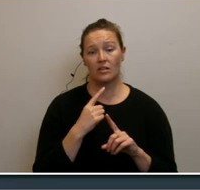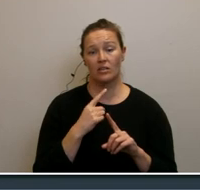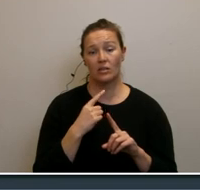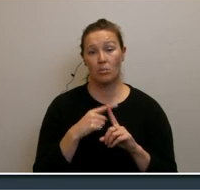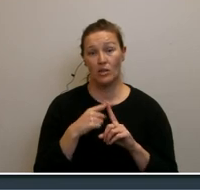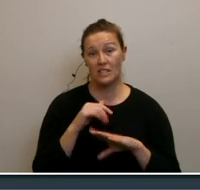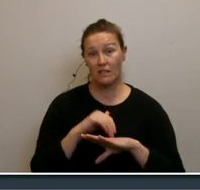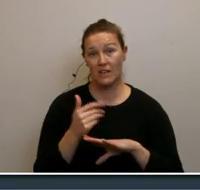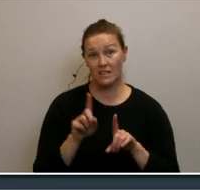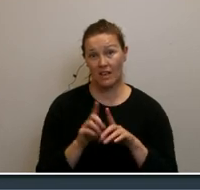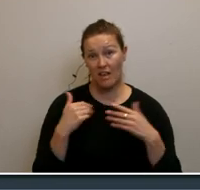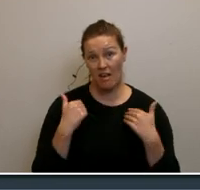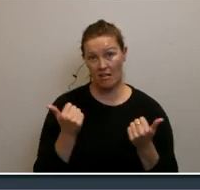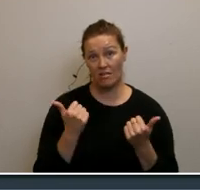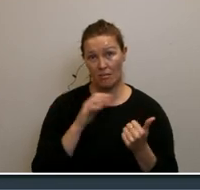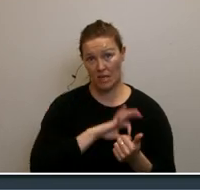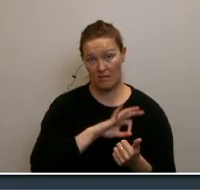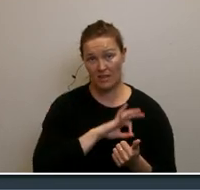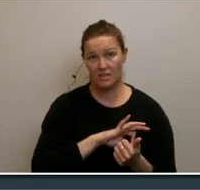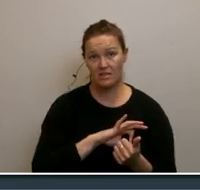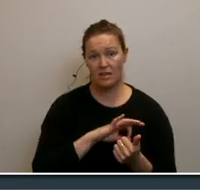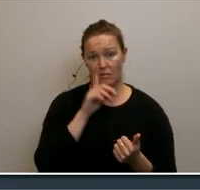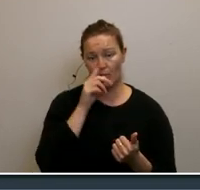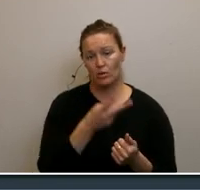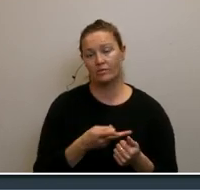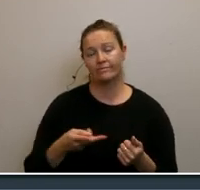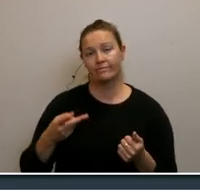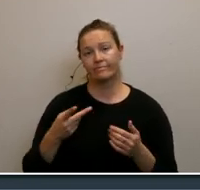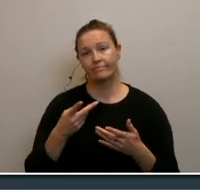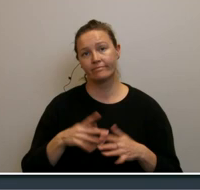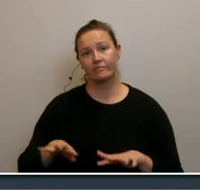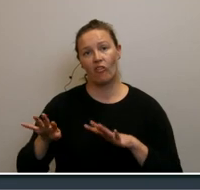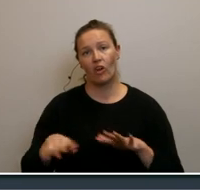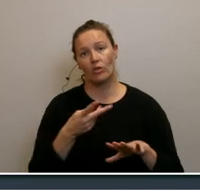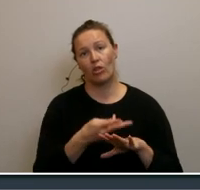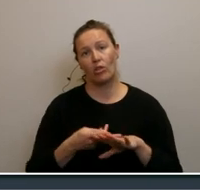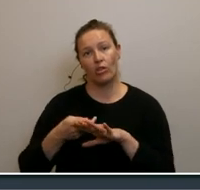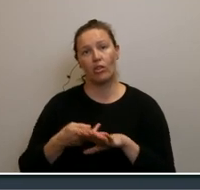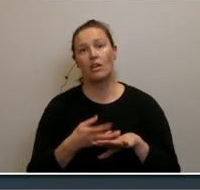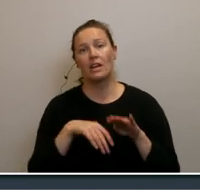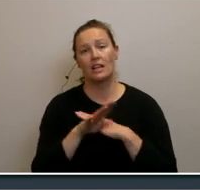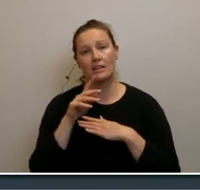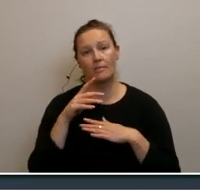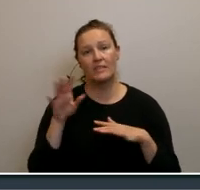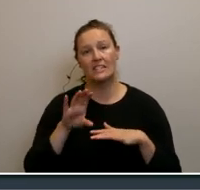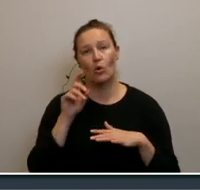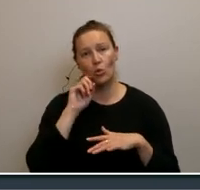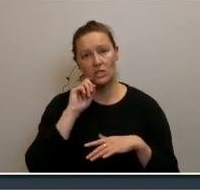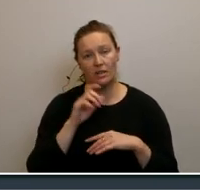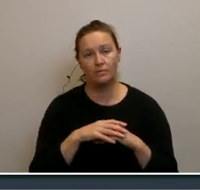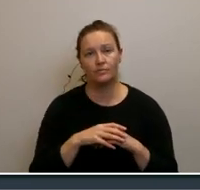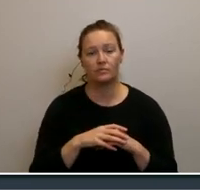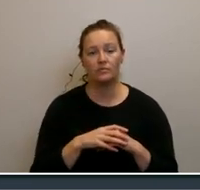like the health benefits for people to be able to, you know, soak in salt water, they're well established. You know, my kids are